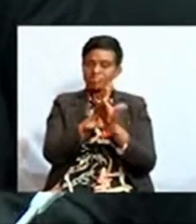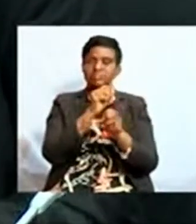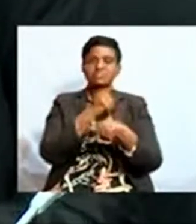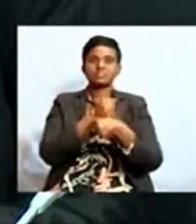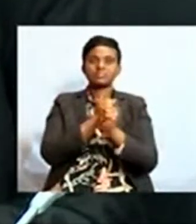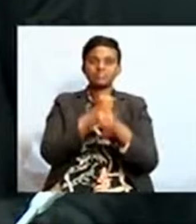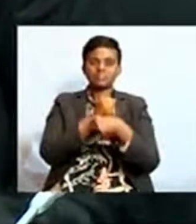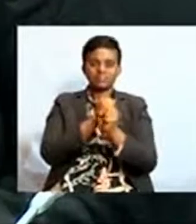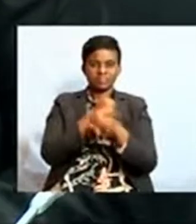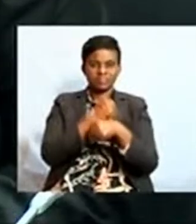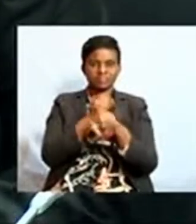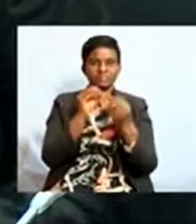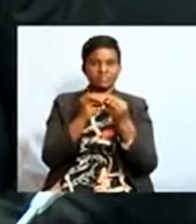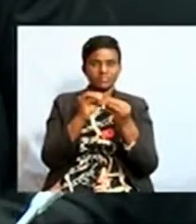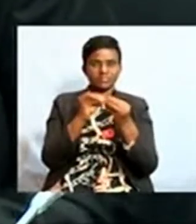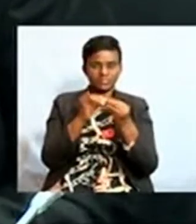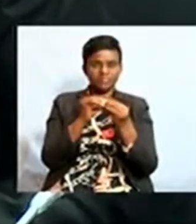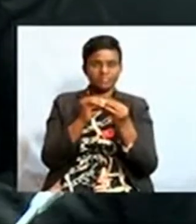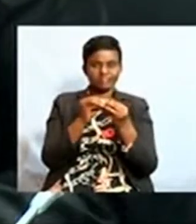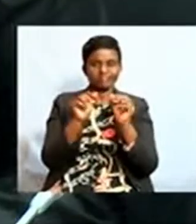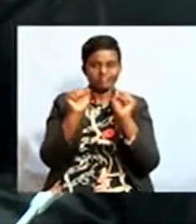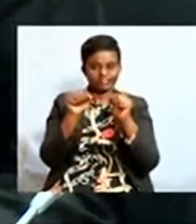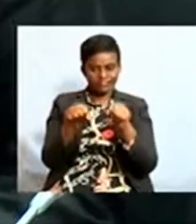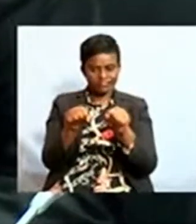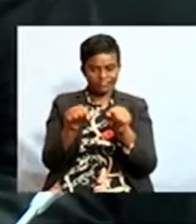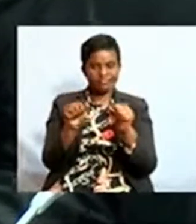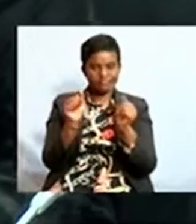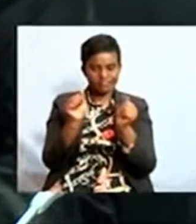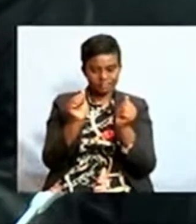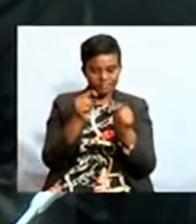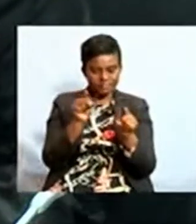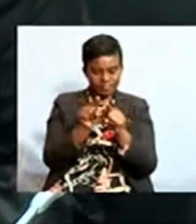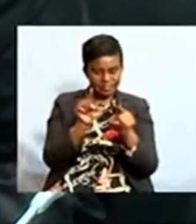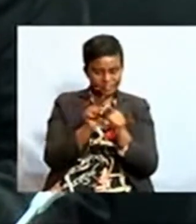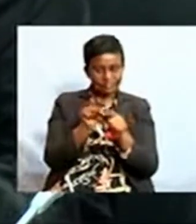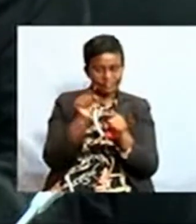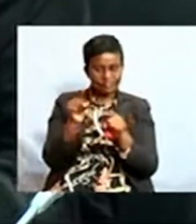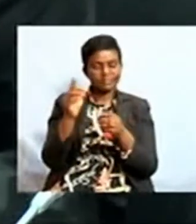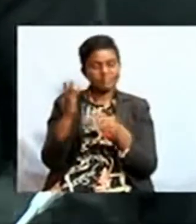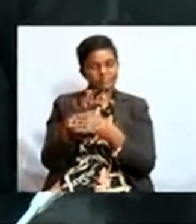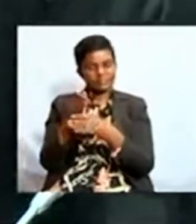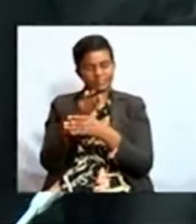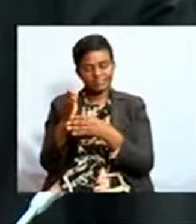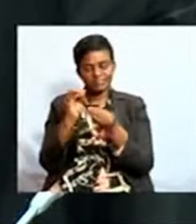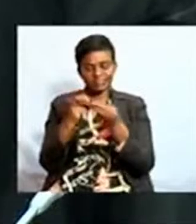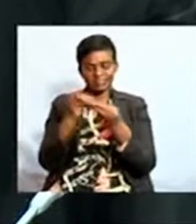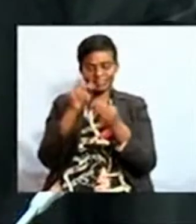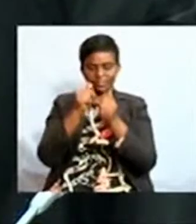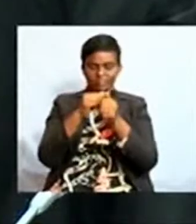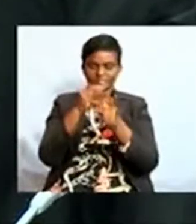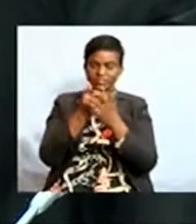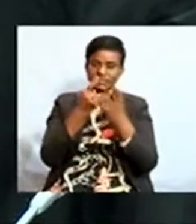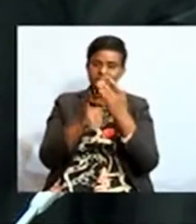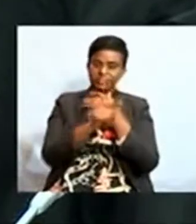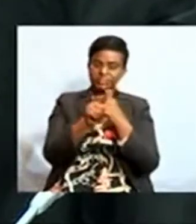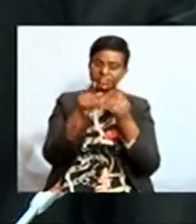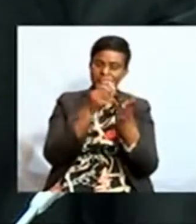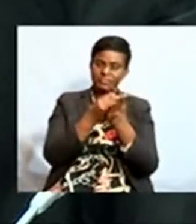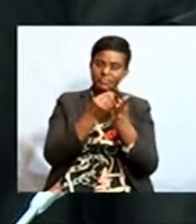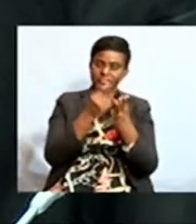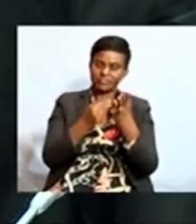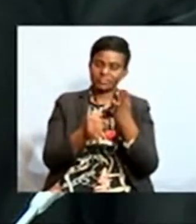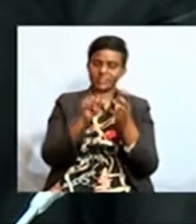you and profitable and viable as a business because of the amount of withholding